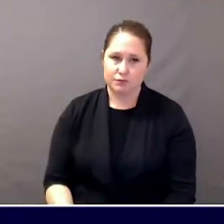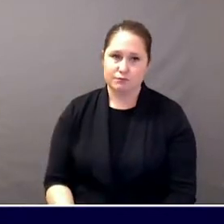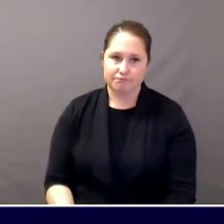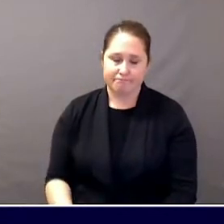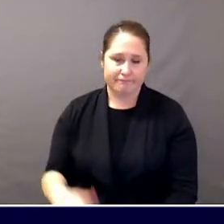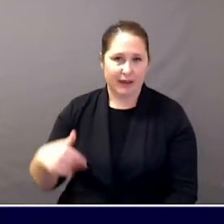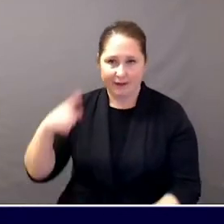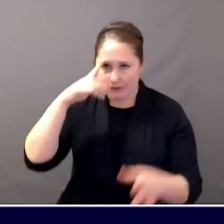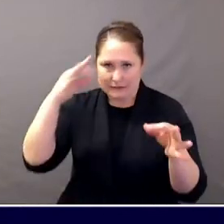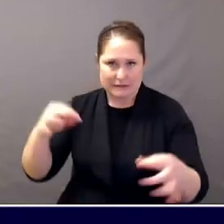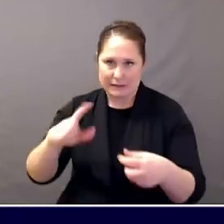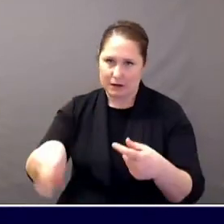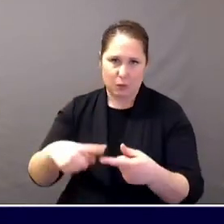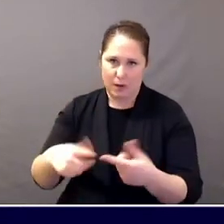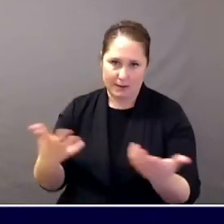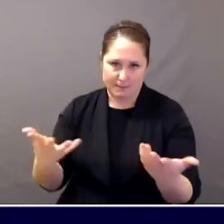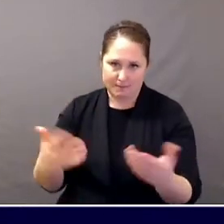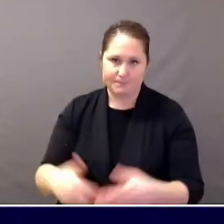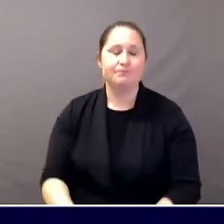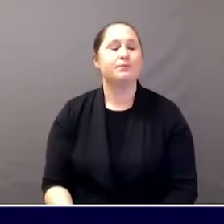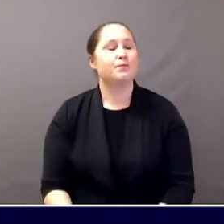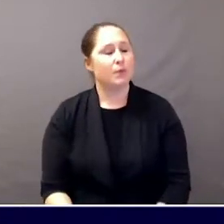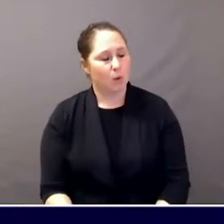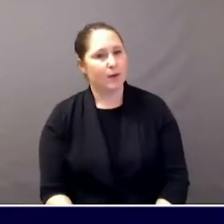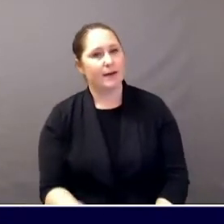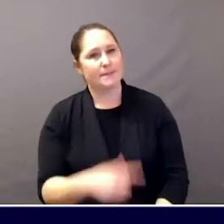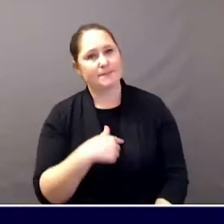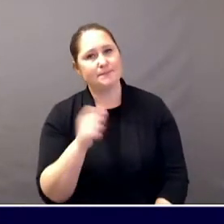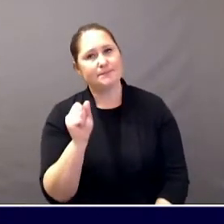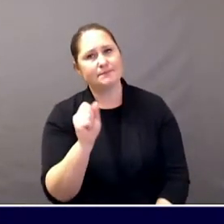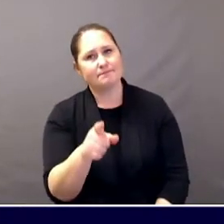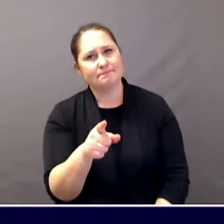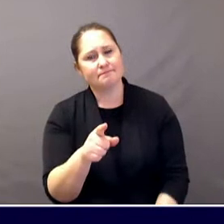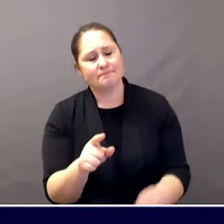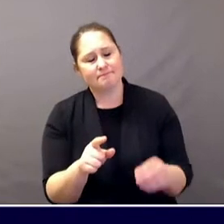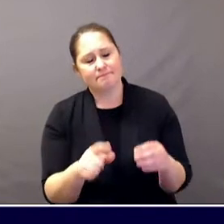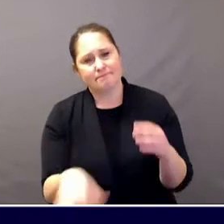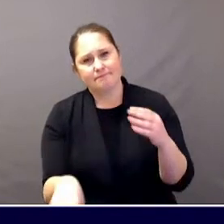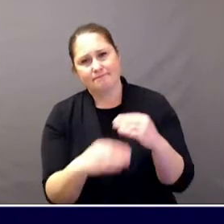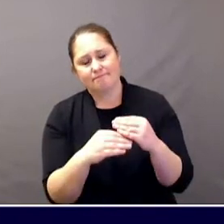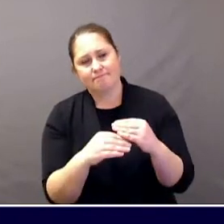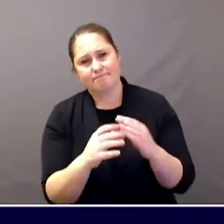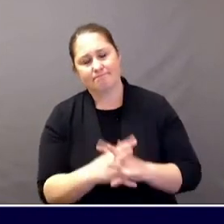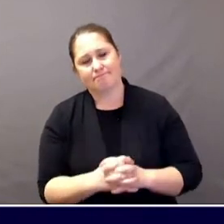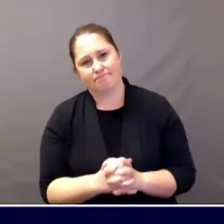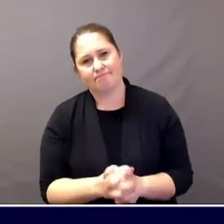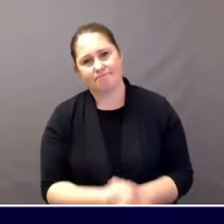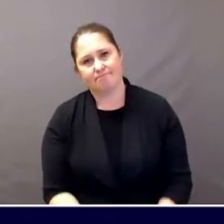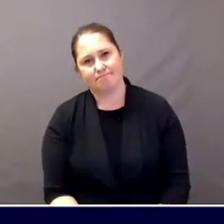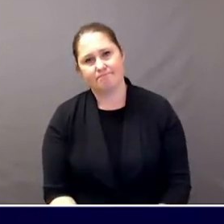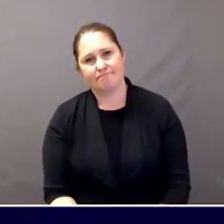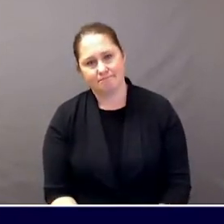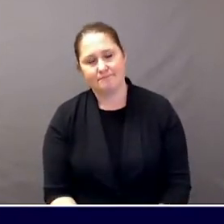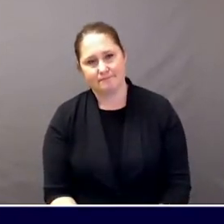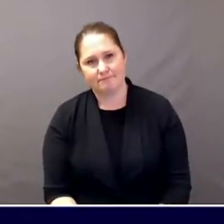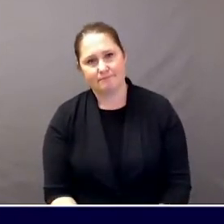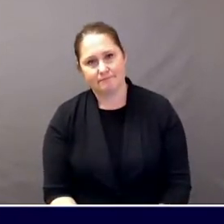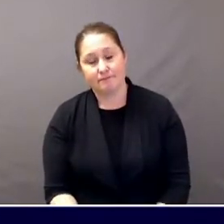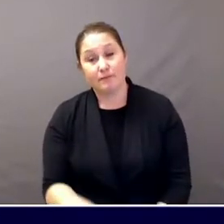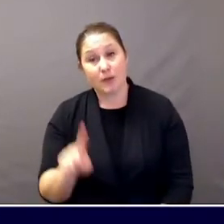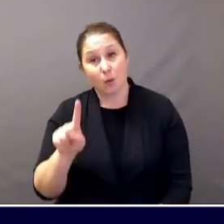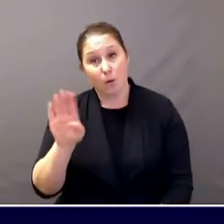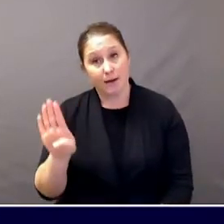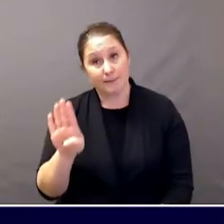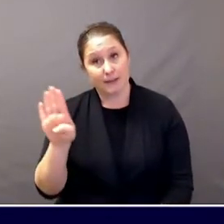undetermined. And just a related follow-up question to that, the expansion that you're talking about in 1B